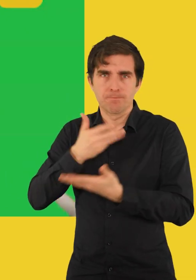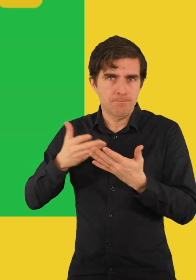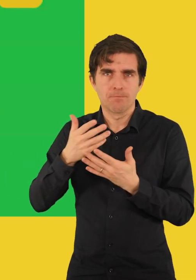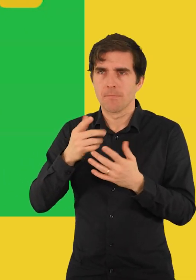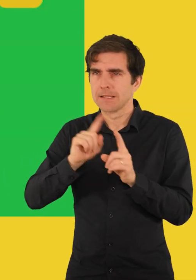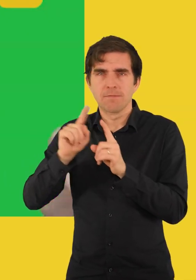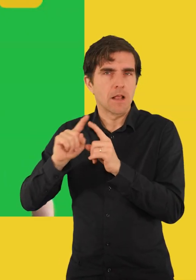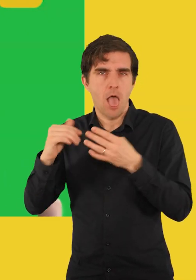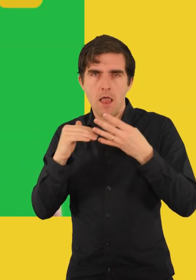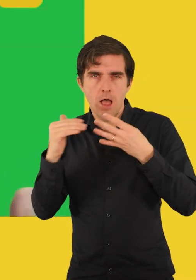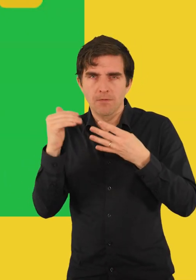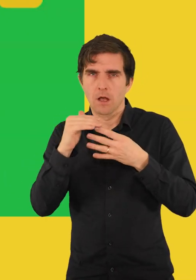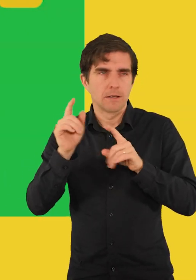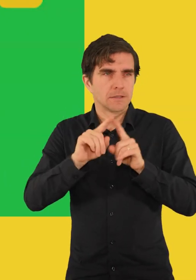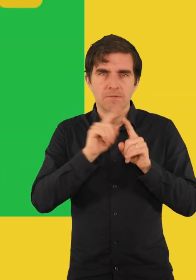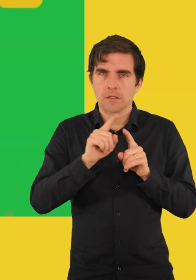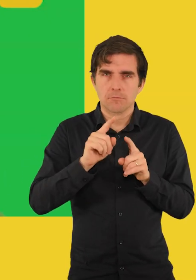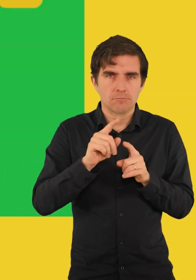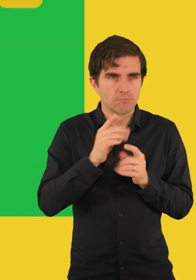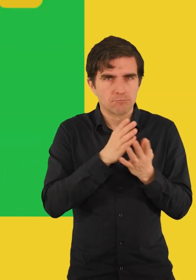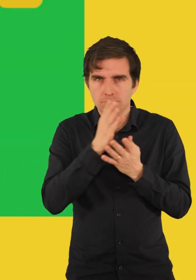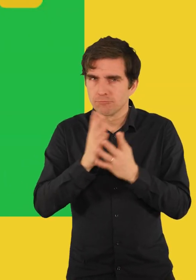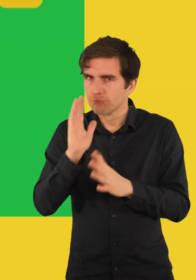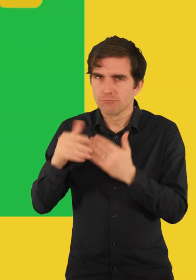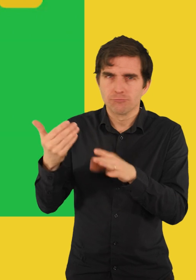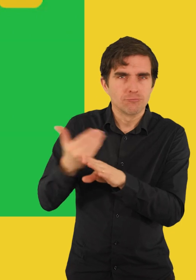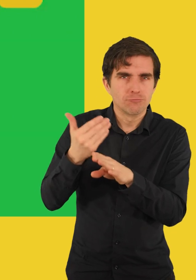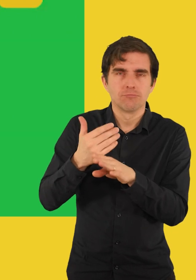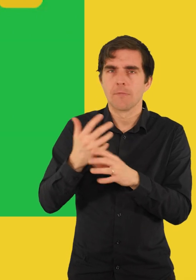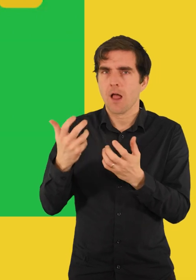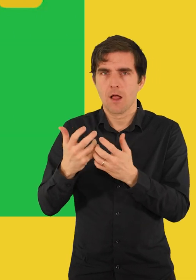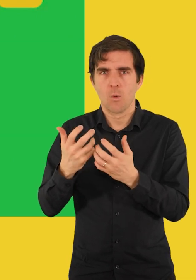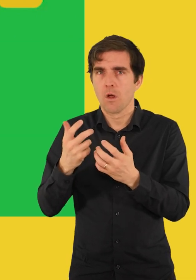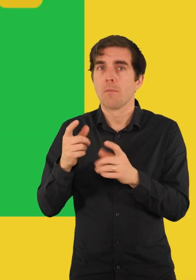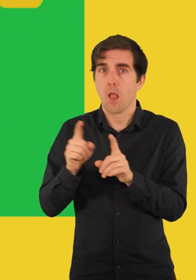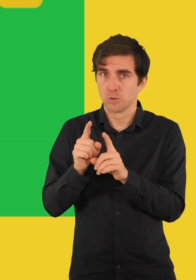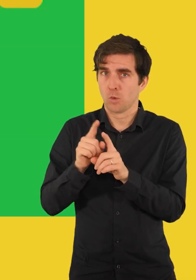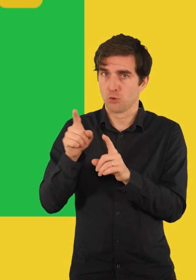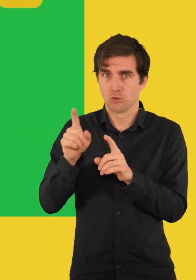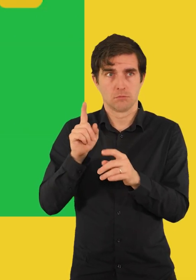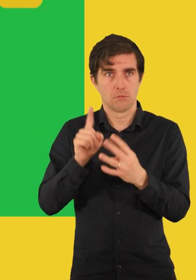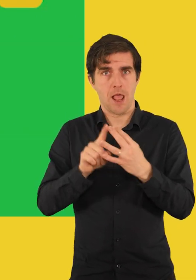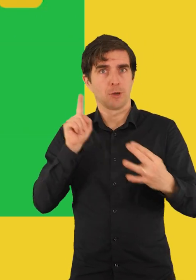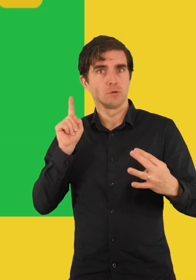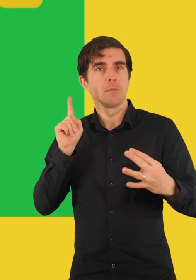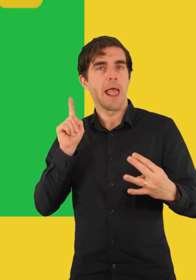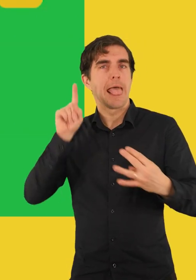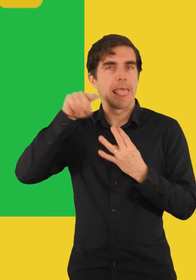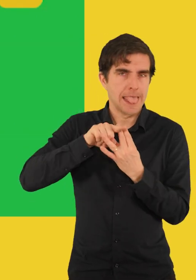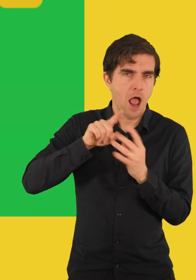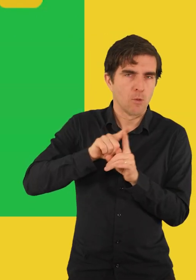about before, that you can work at different levels in many different entry points that are independent